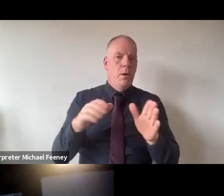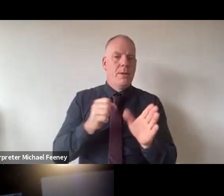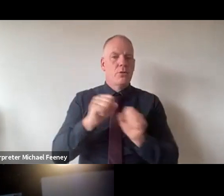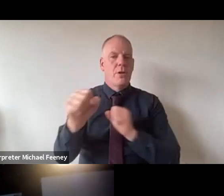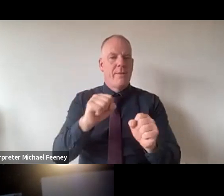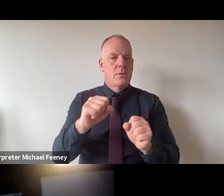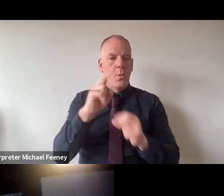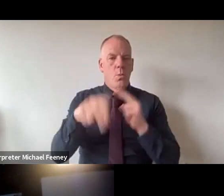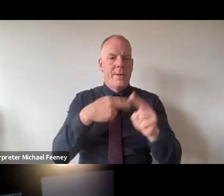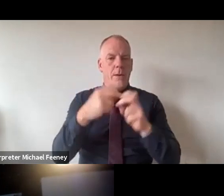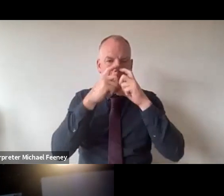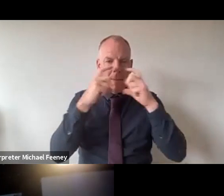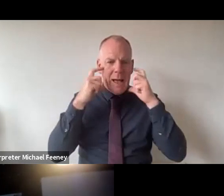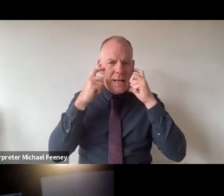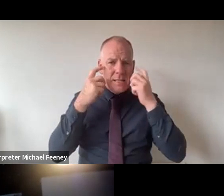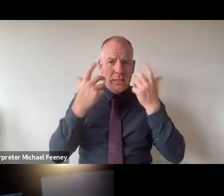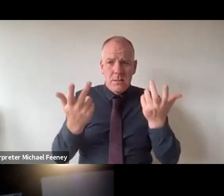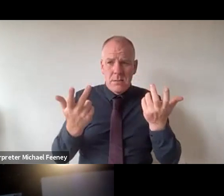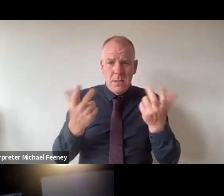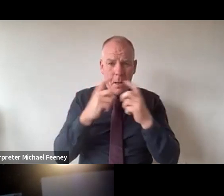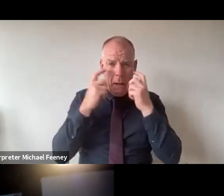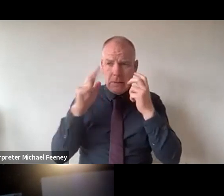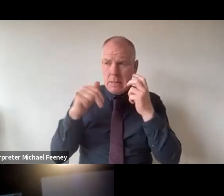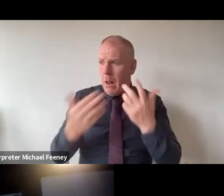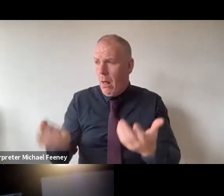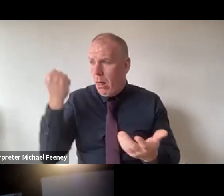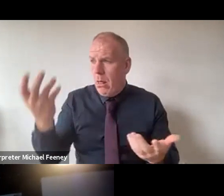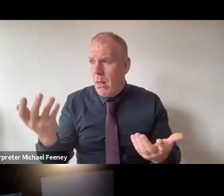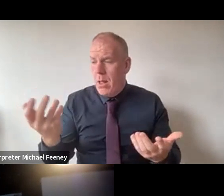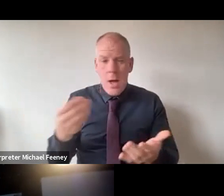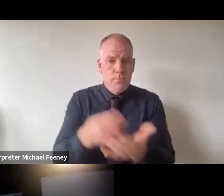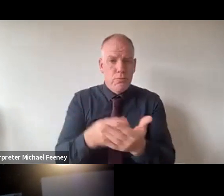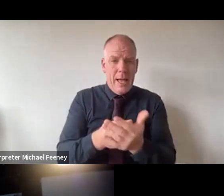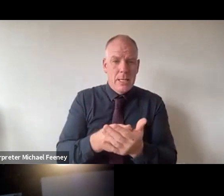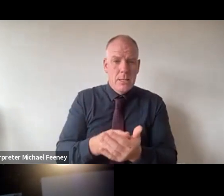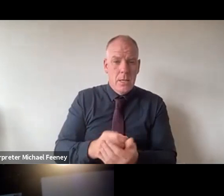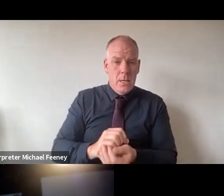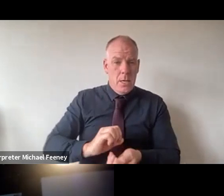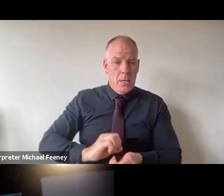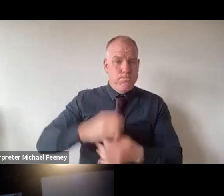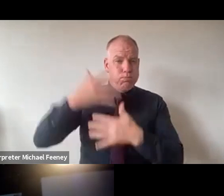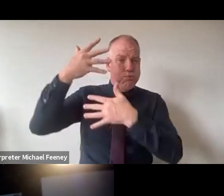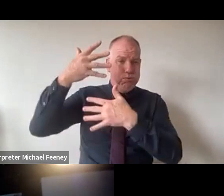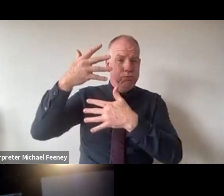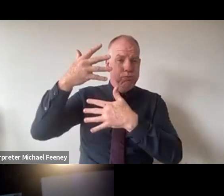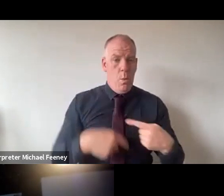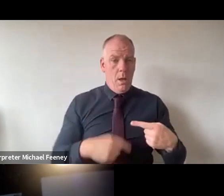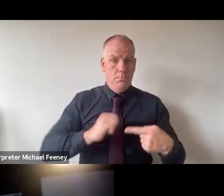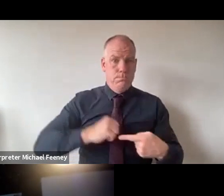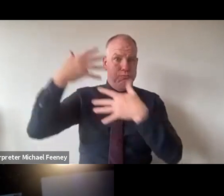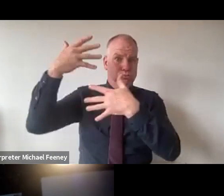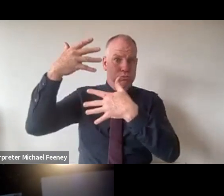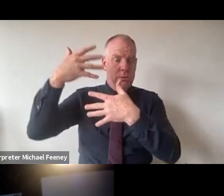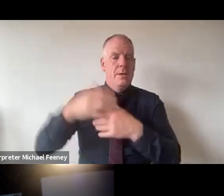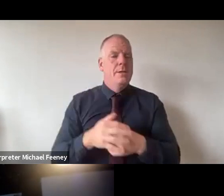mask, when a mask was almost impossible to obtain and its price increased tenfold. We heard about a